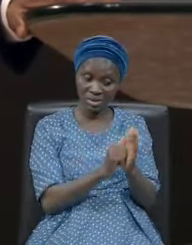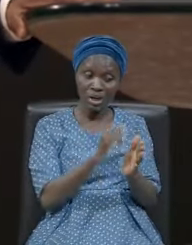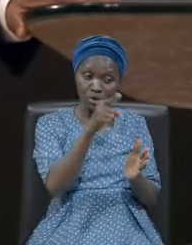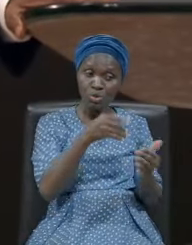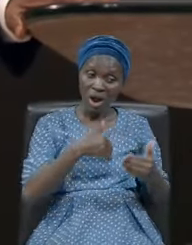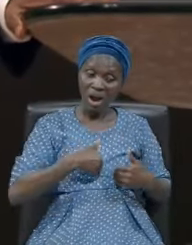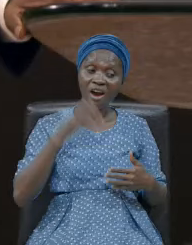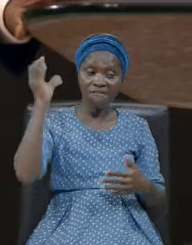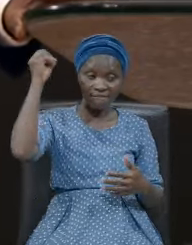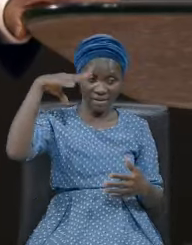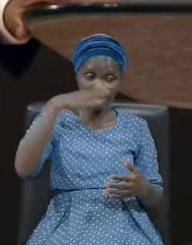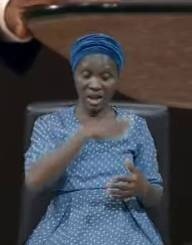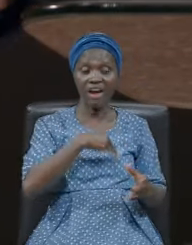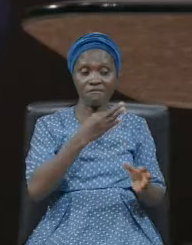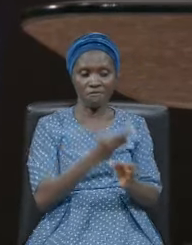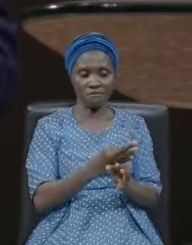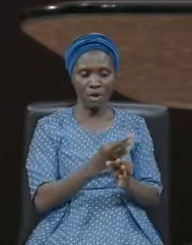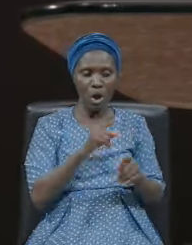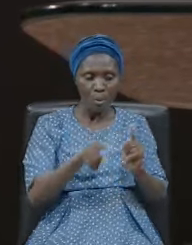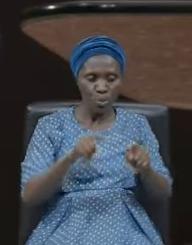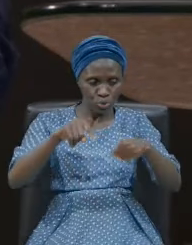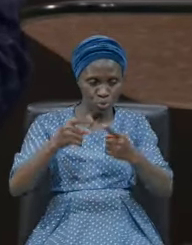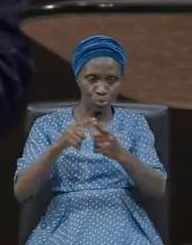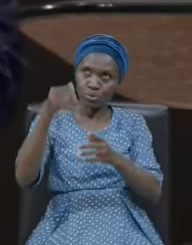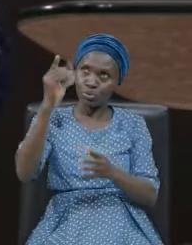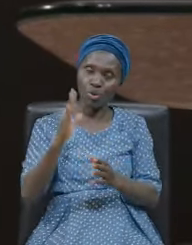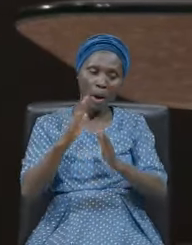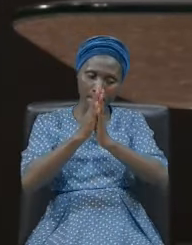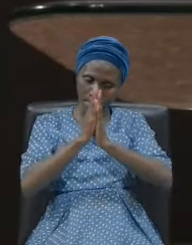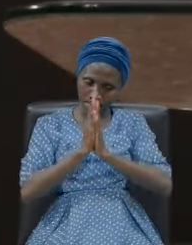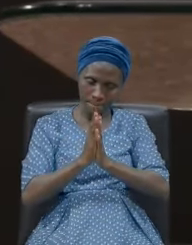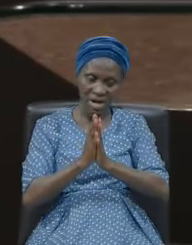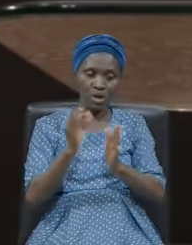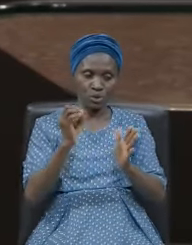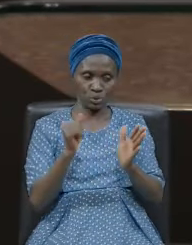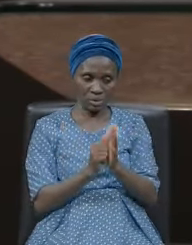You go to the Lord in prayer so that you can